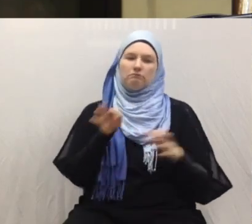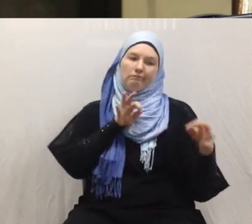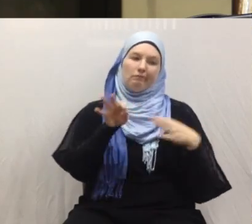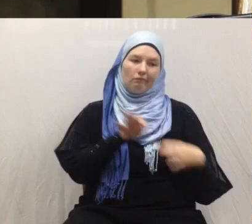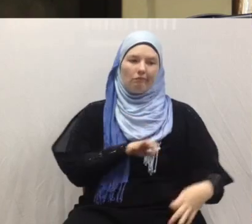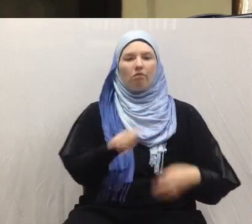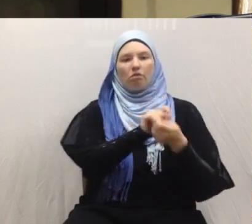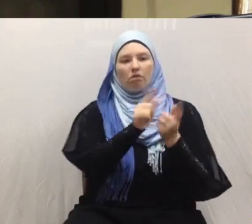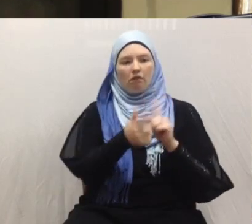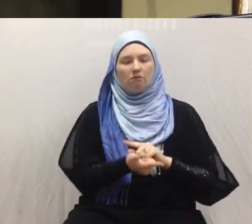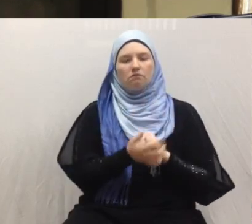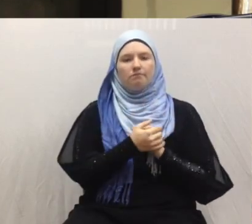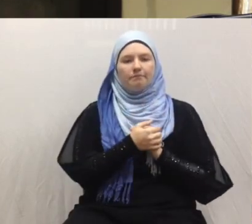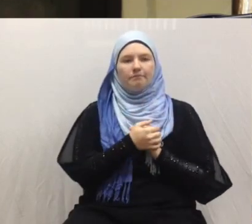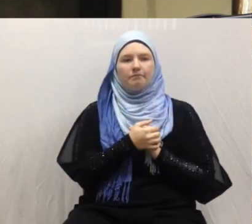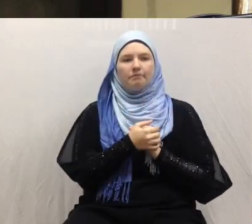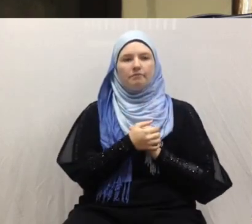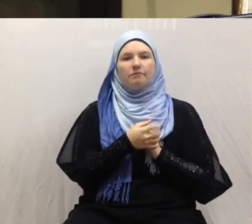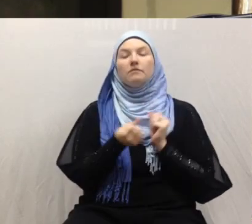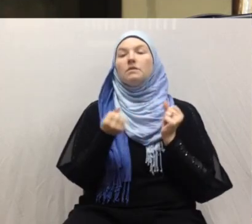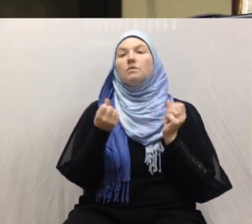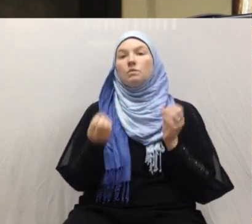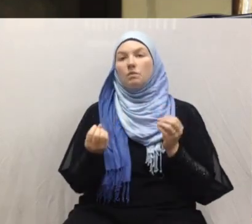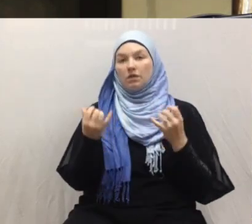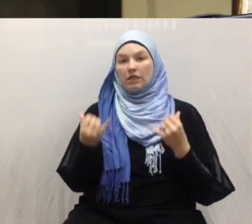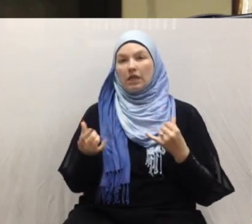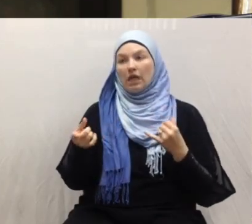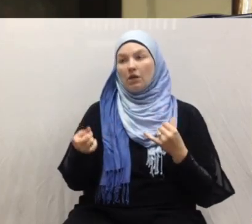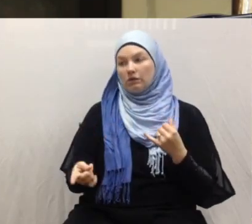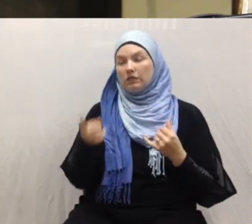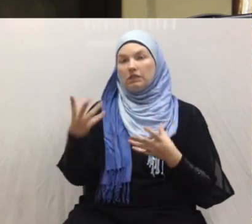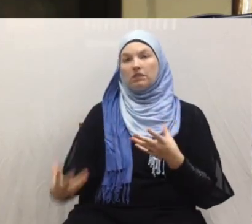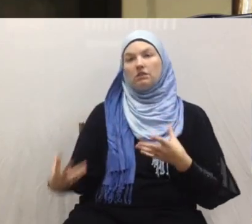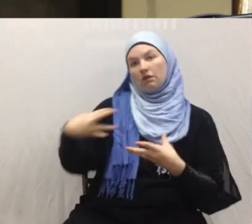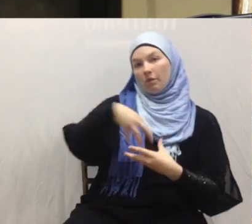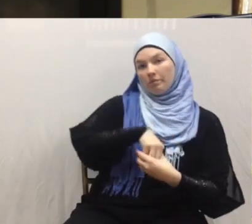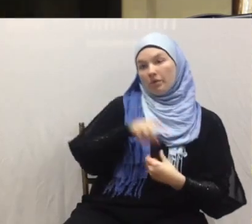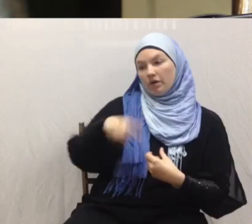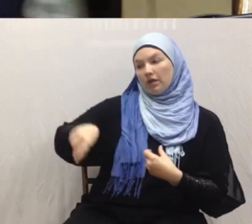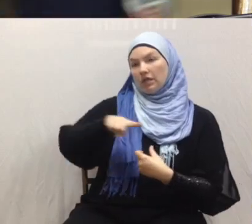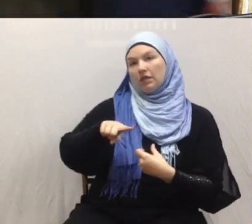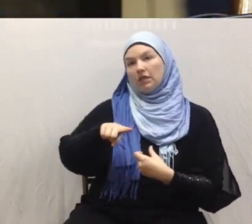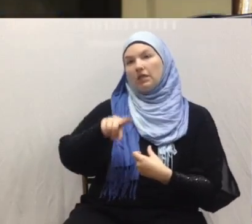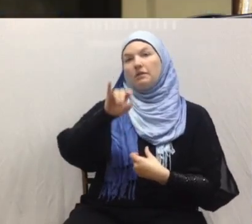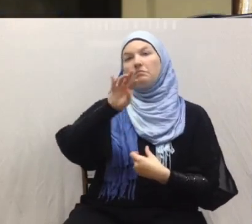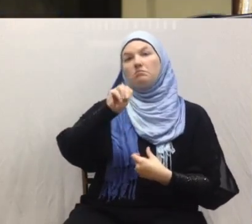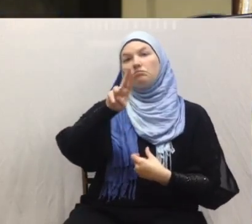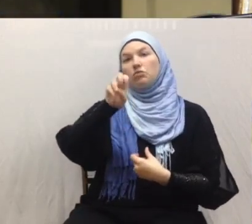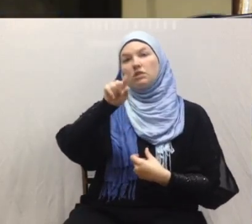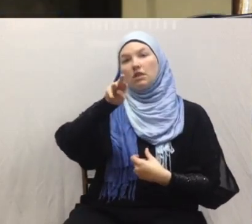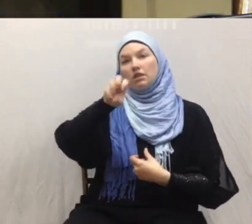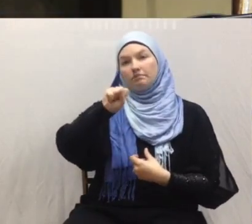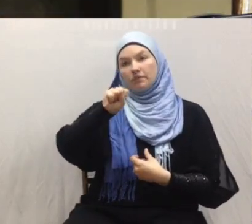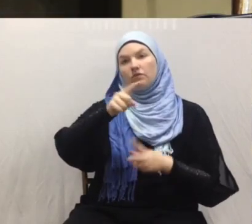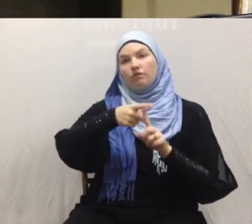justice common among believers. So now he is incorporating the immigrant Muslims who